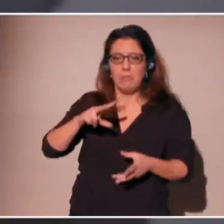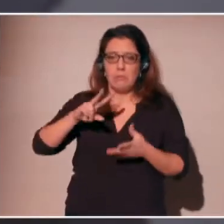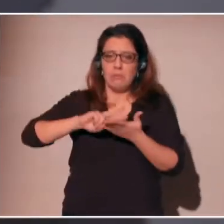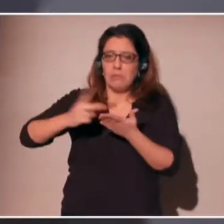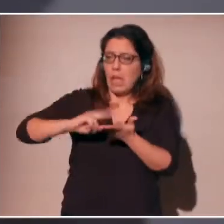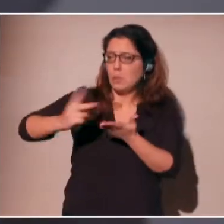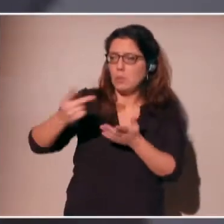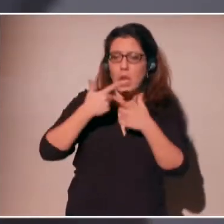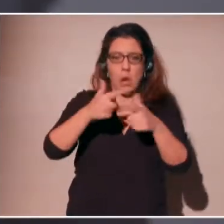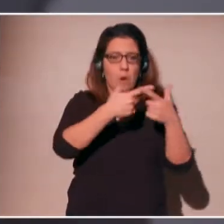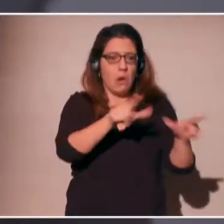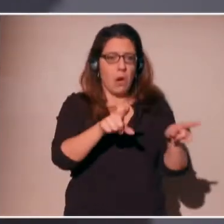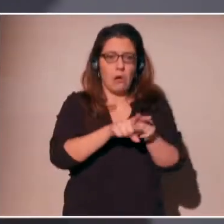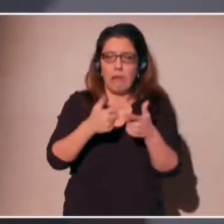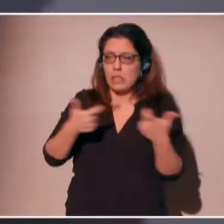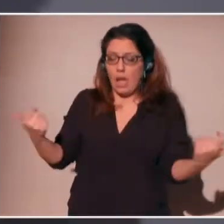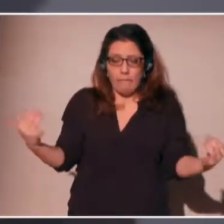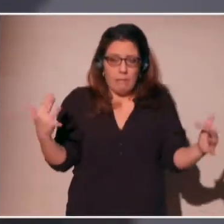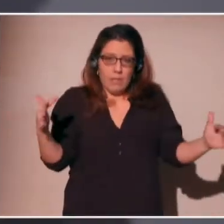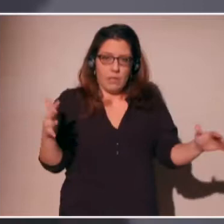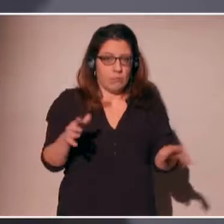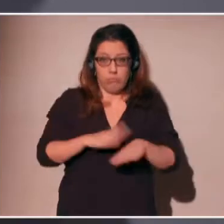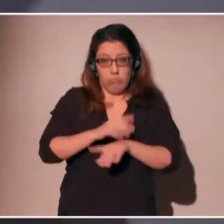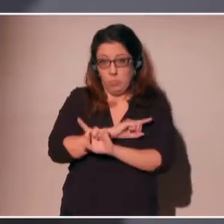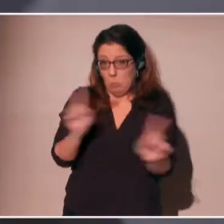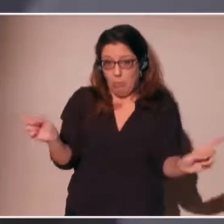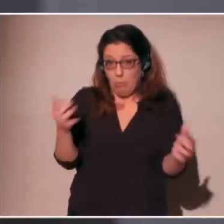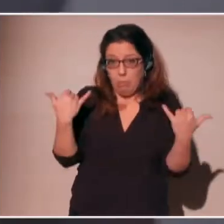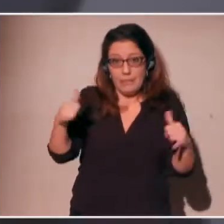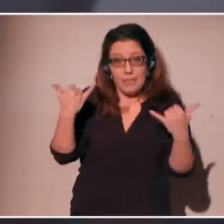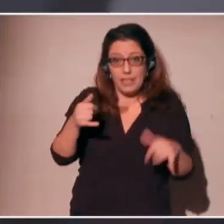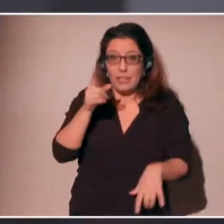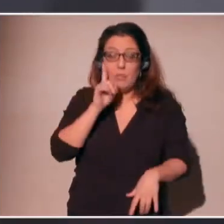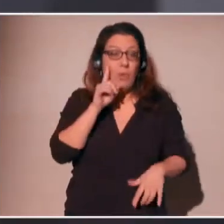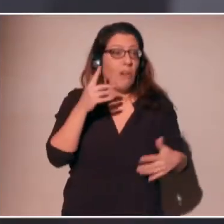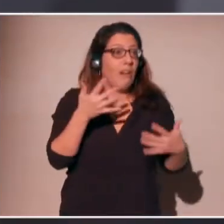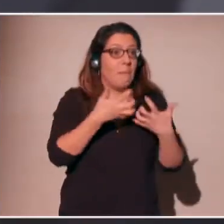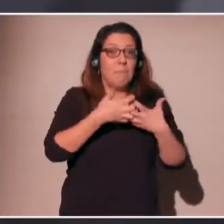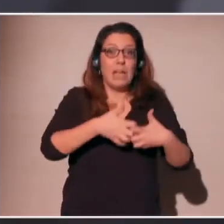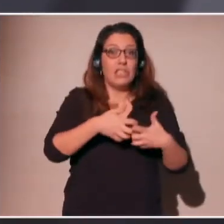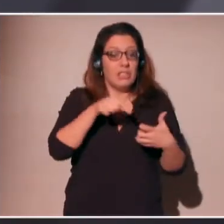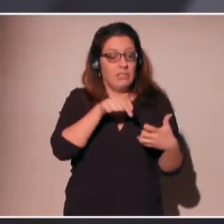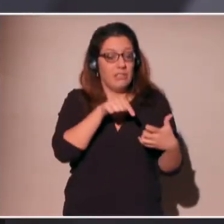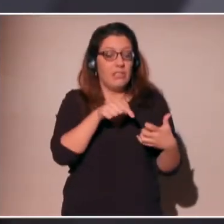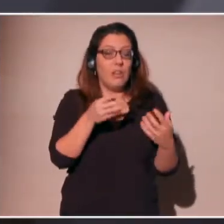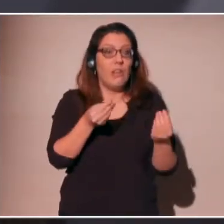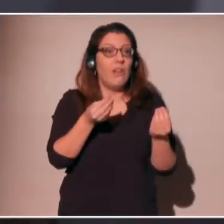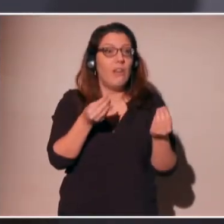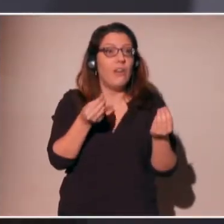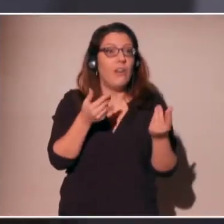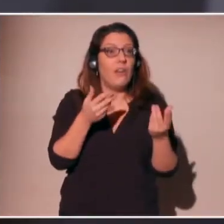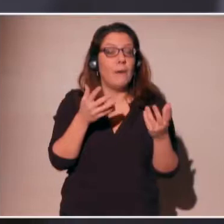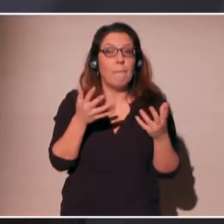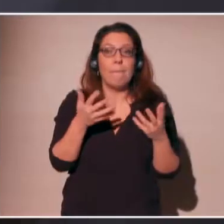we have machines that can recognize speeches and recognize images, and that there's nothing more to be done. But that's not the